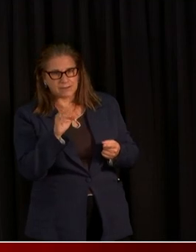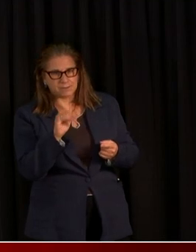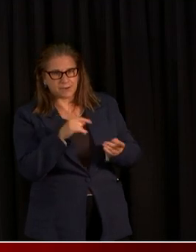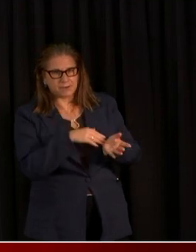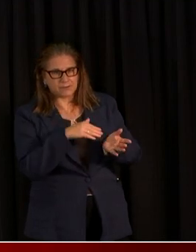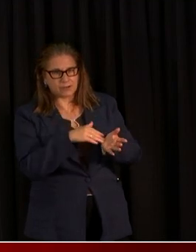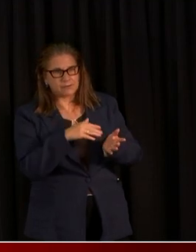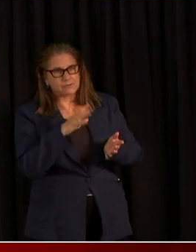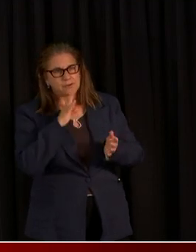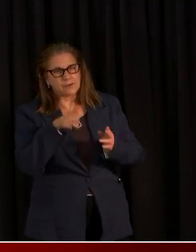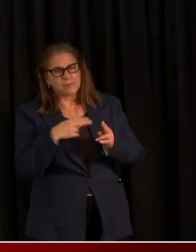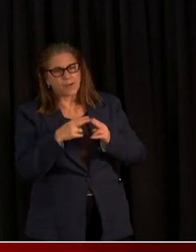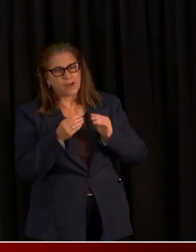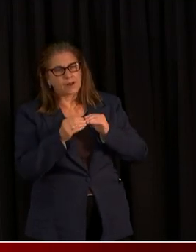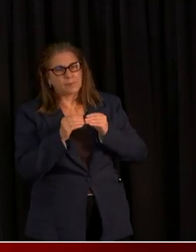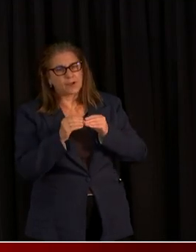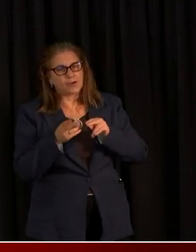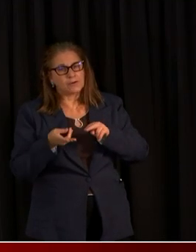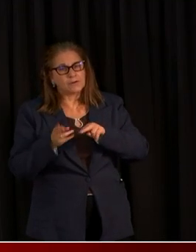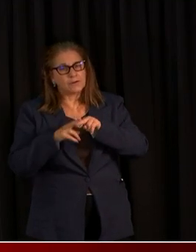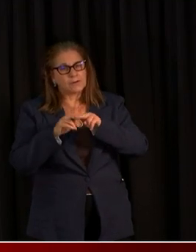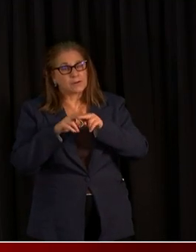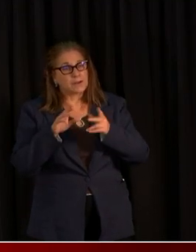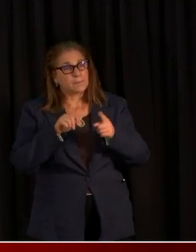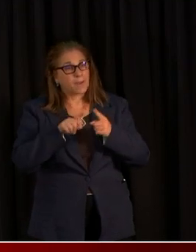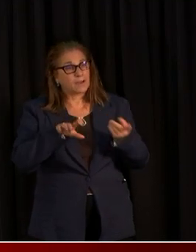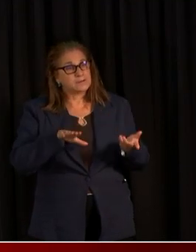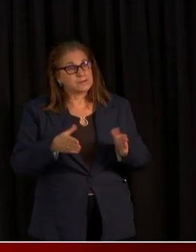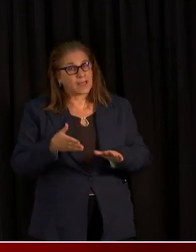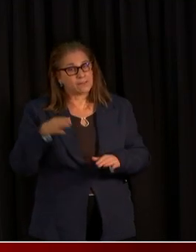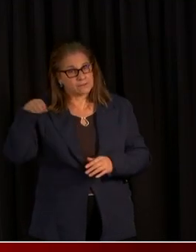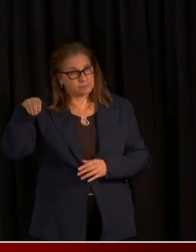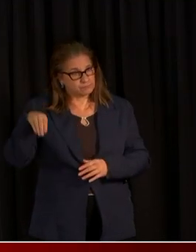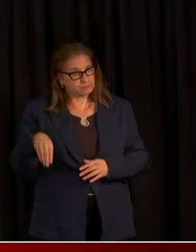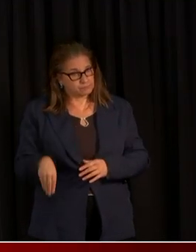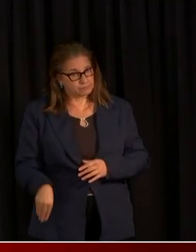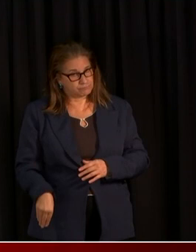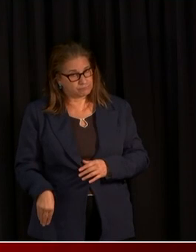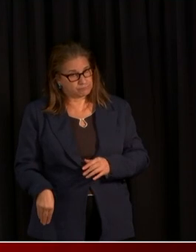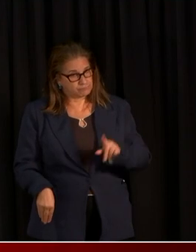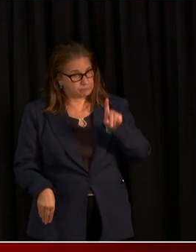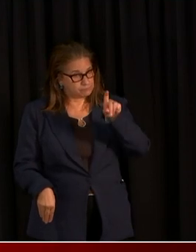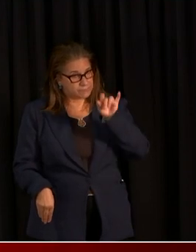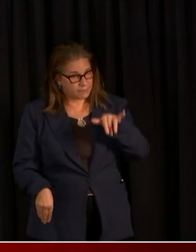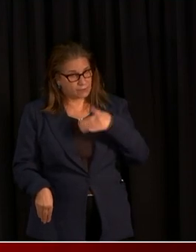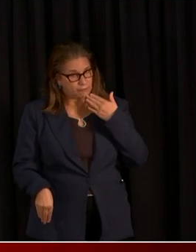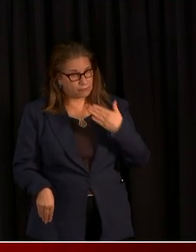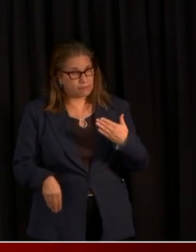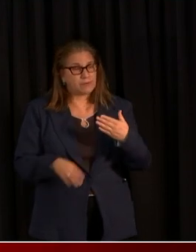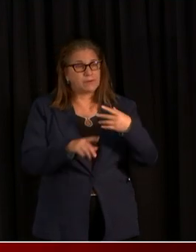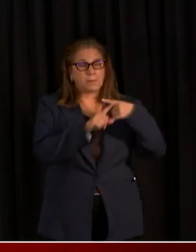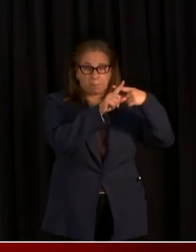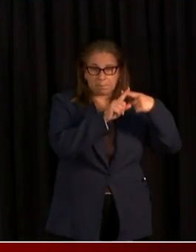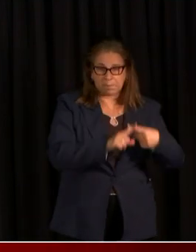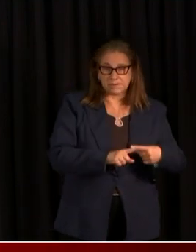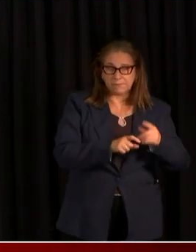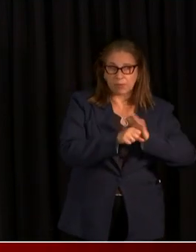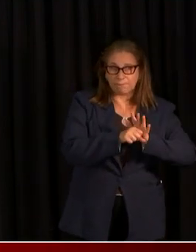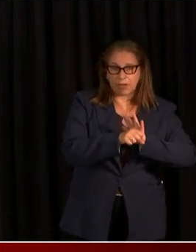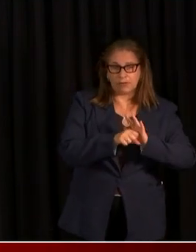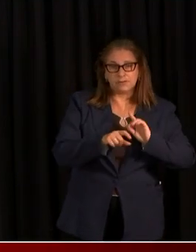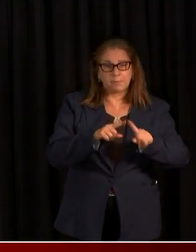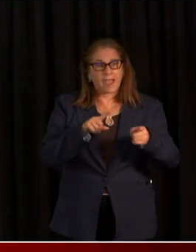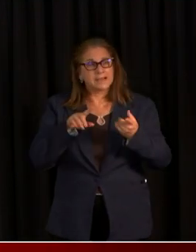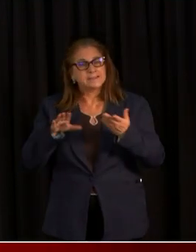seems deaths are going down. I noticed there were no deaths today. I think I read that correctly. Is there a reason for this? I mean, is